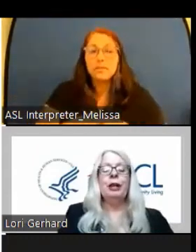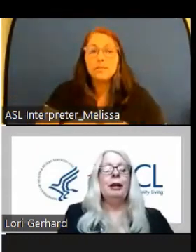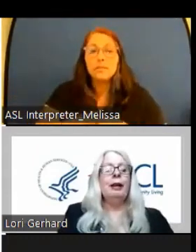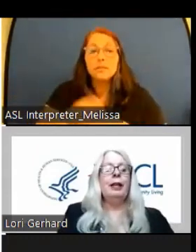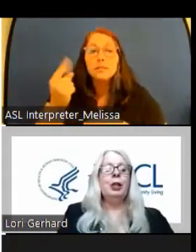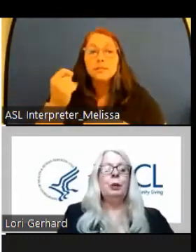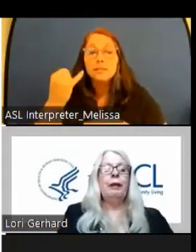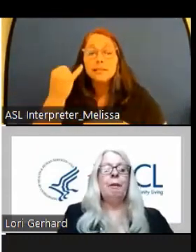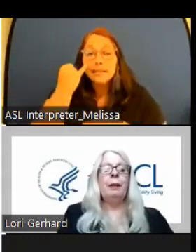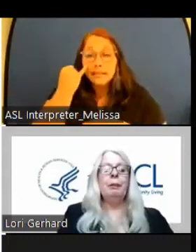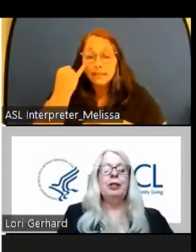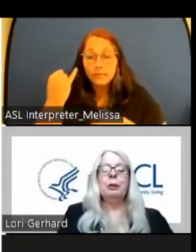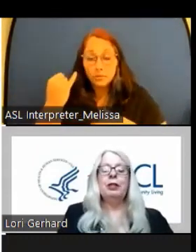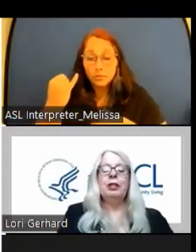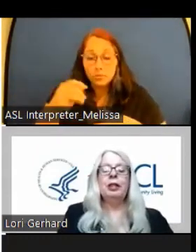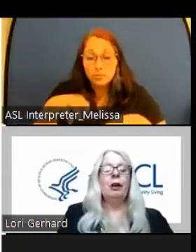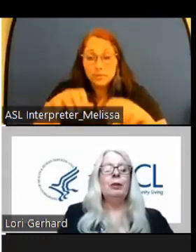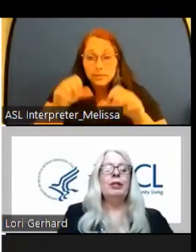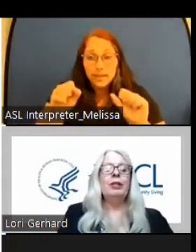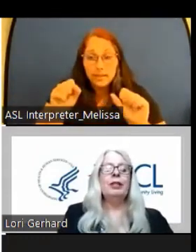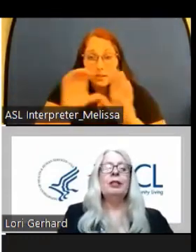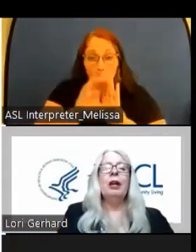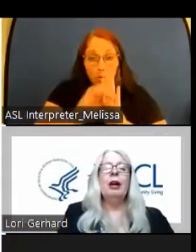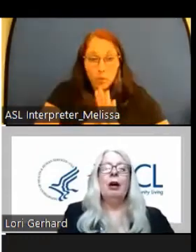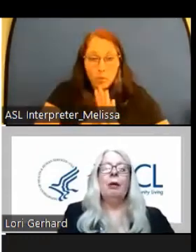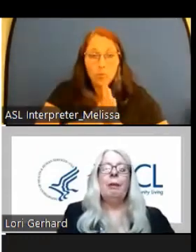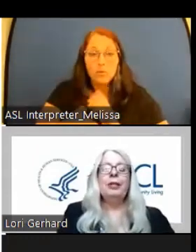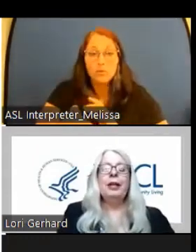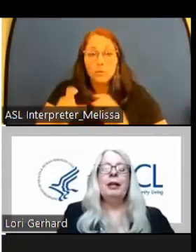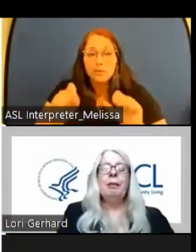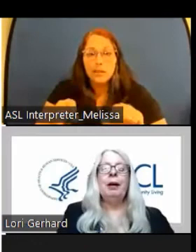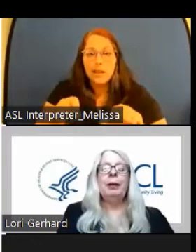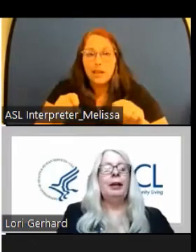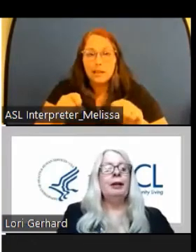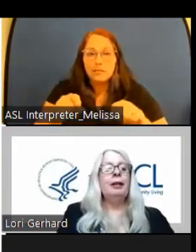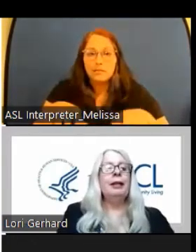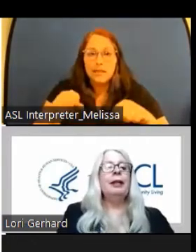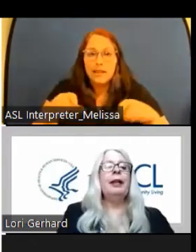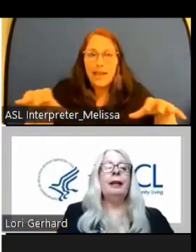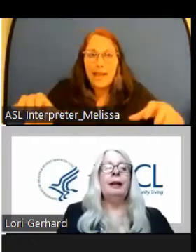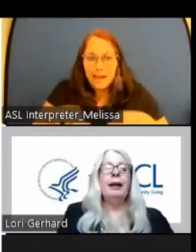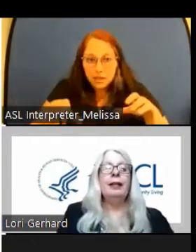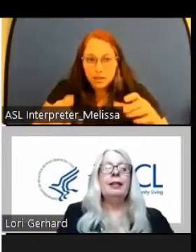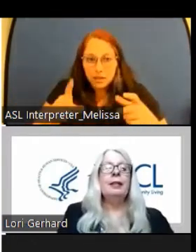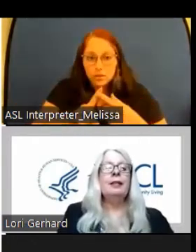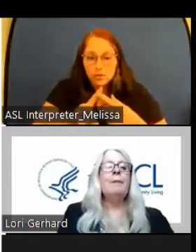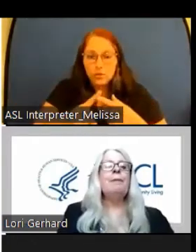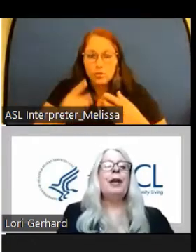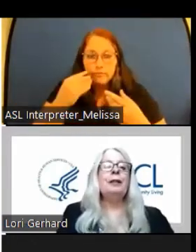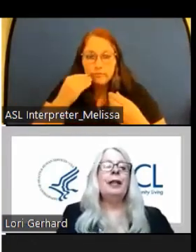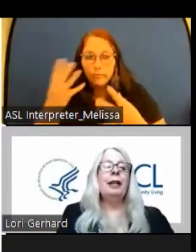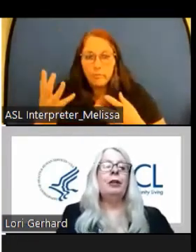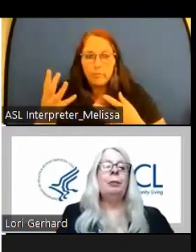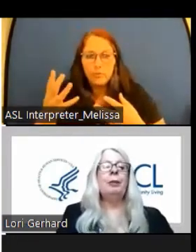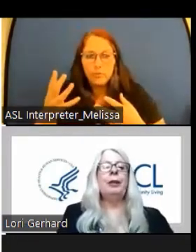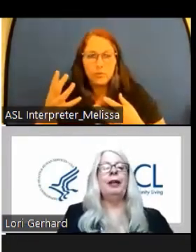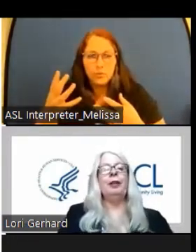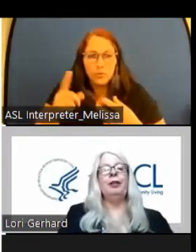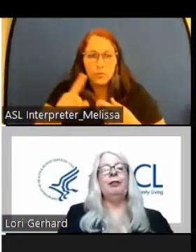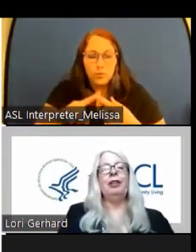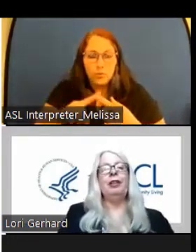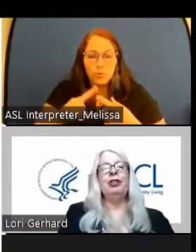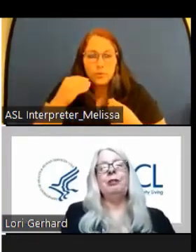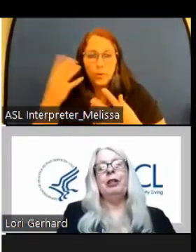organizations, ensure that people experiencing homelessness are represented in public health data and analysis, and tailor public